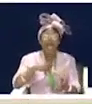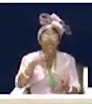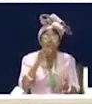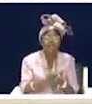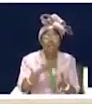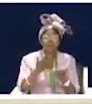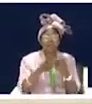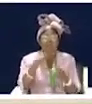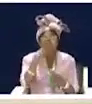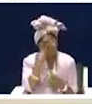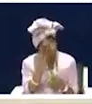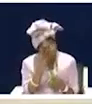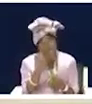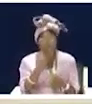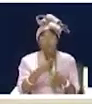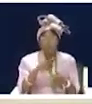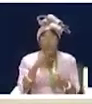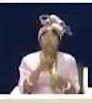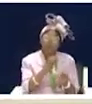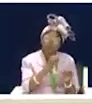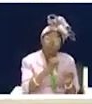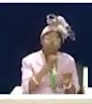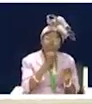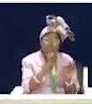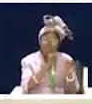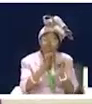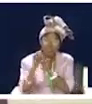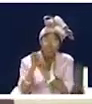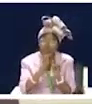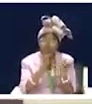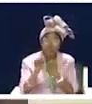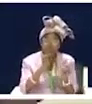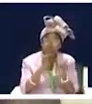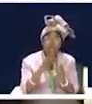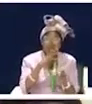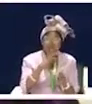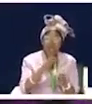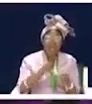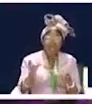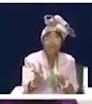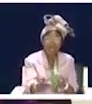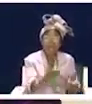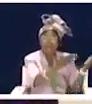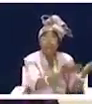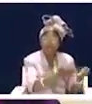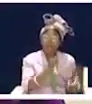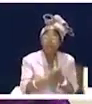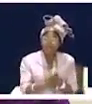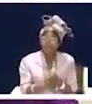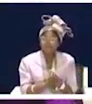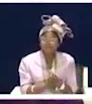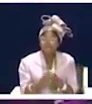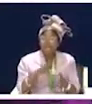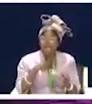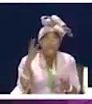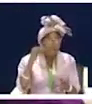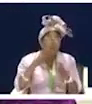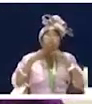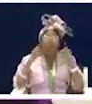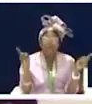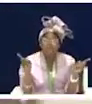sleeping. Then I was interviewed. They said, your guest is unconscious. I carried her myself. I was